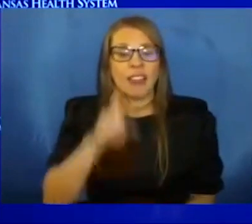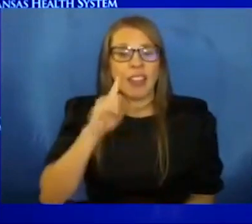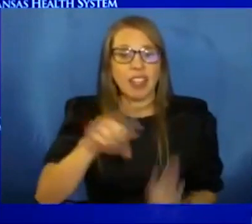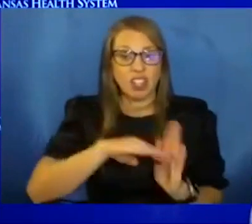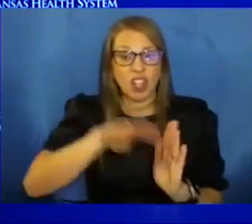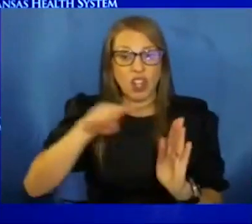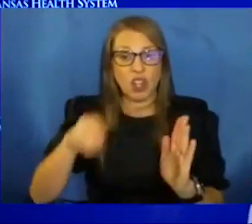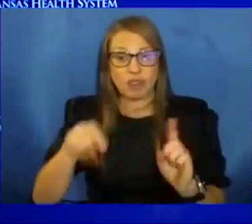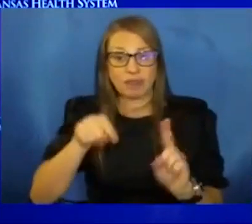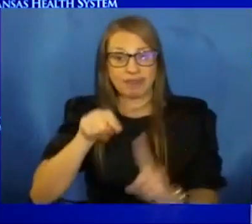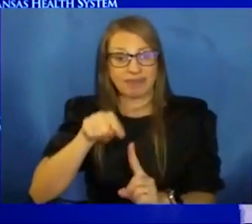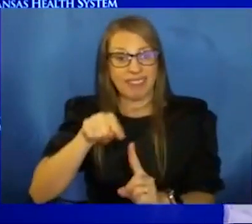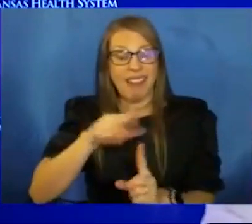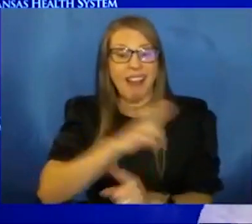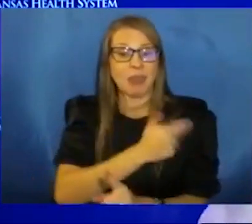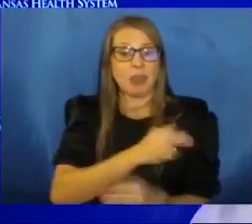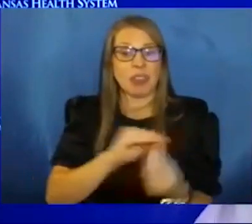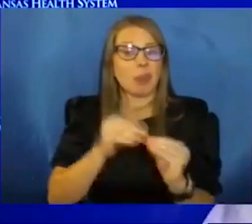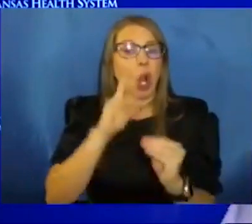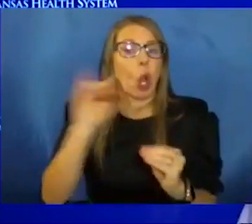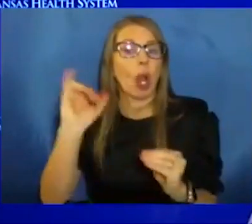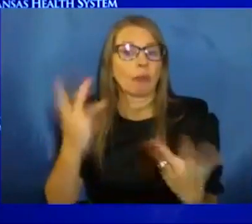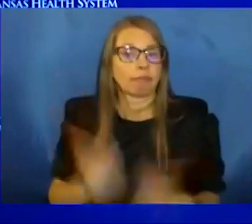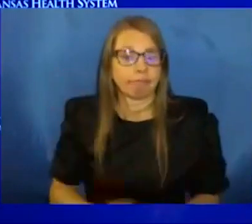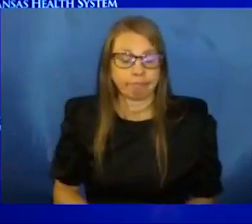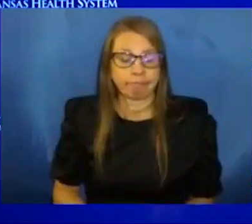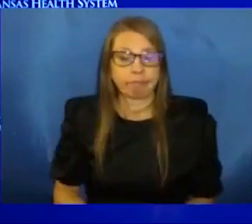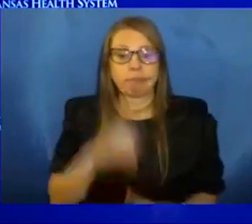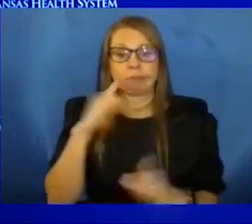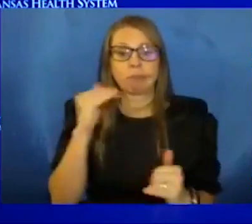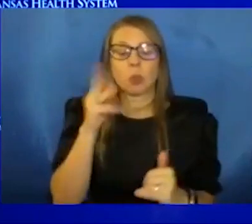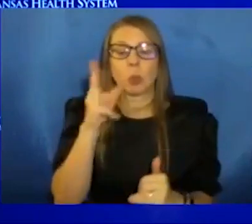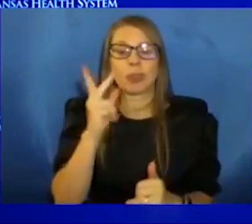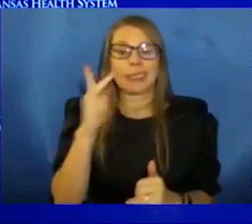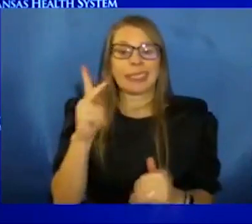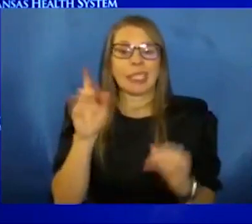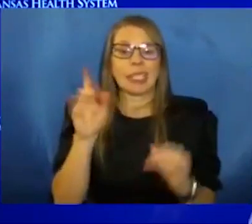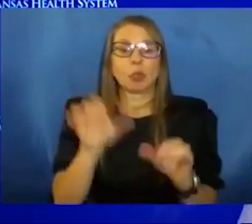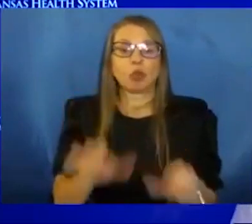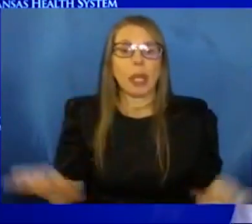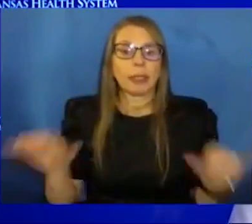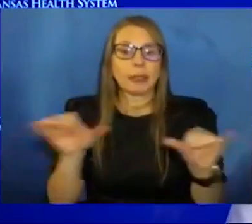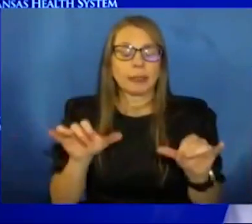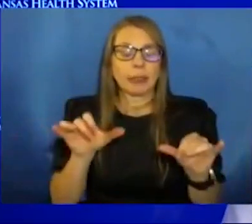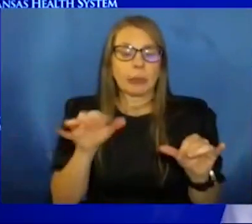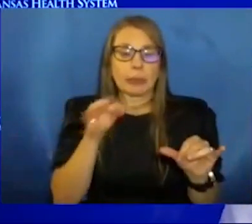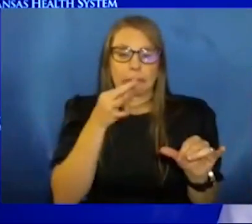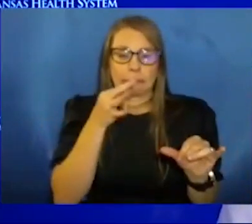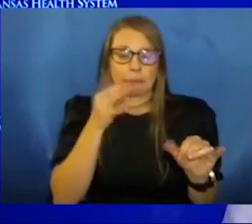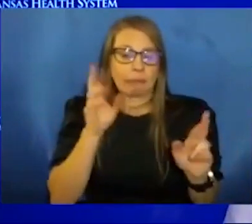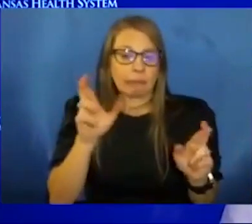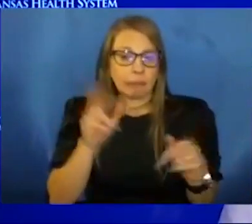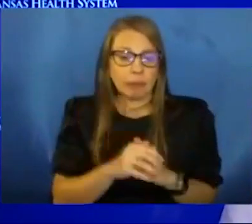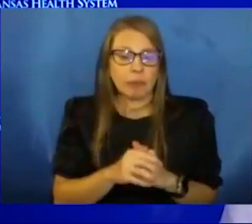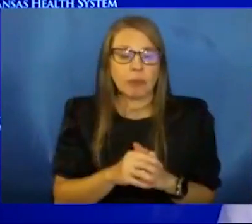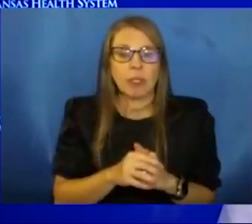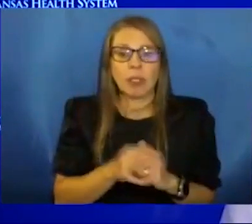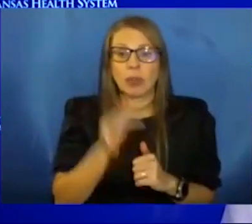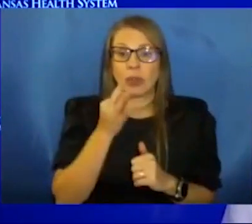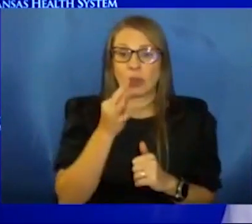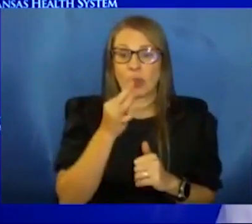those kind of, is it allergies or not, maybe that's a place for those. Okay, a couple more questions. Isaac wants to know, watching the Johnson County Commissioner